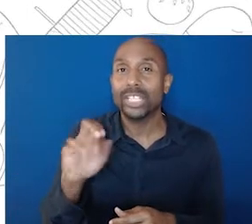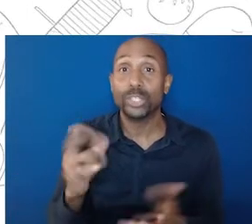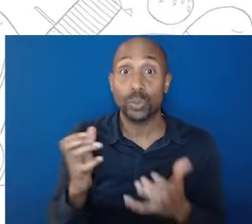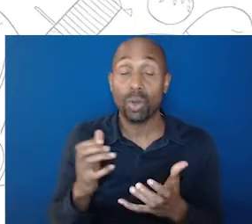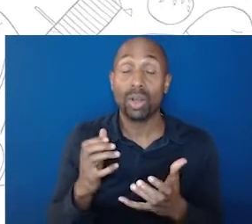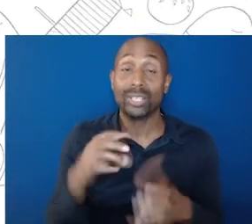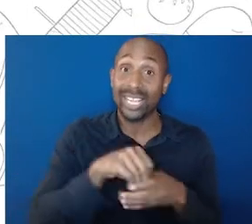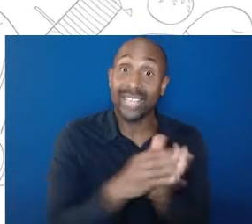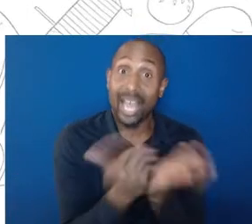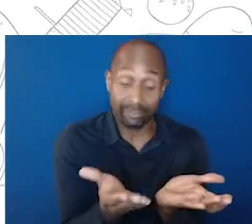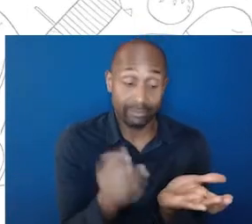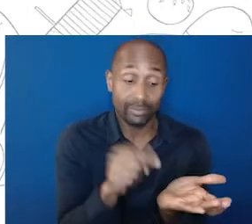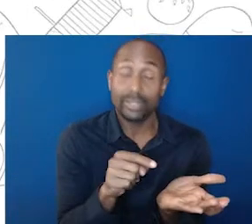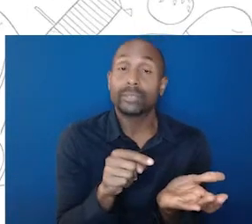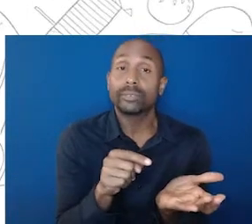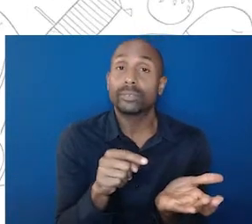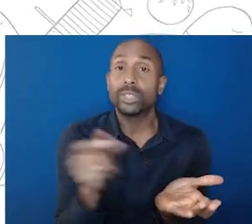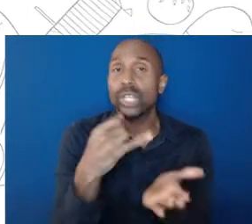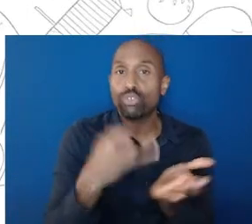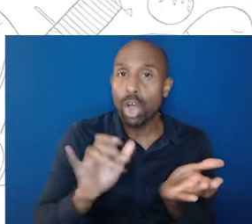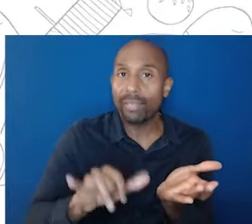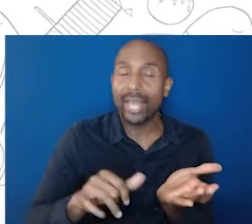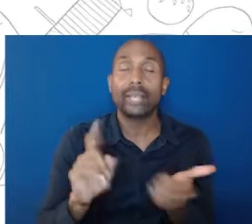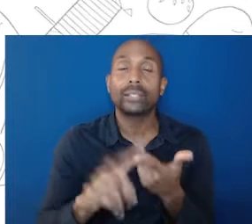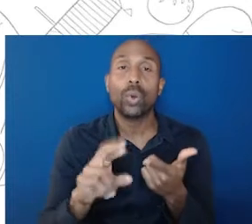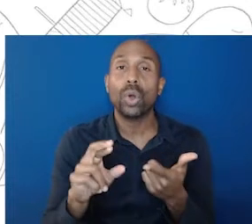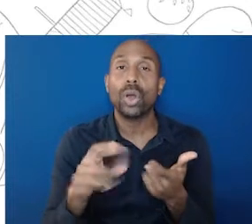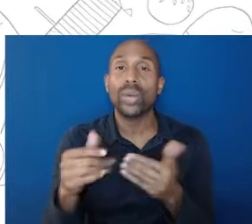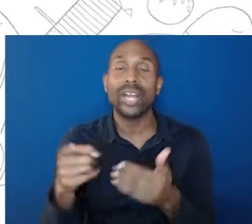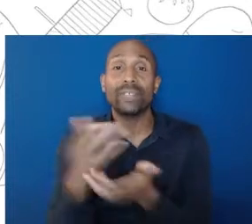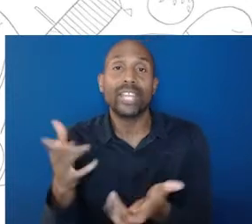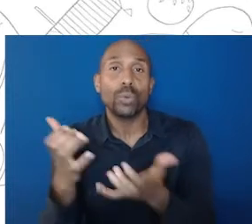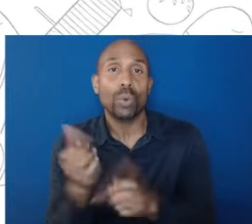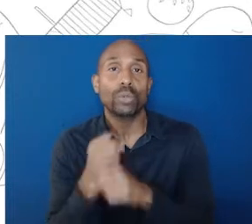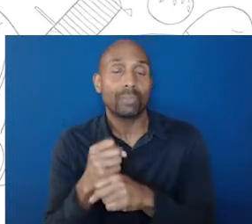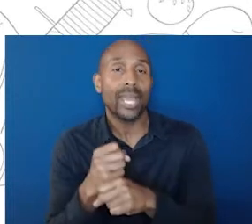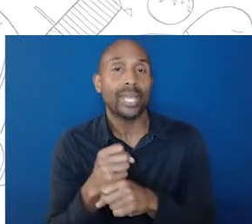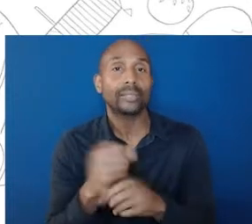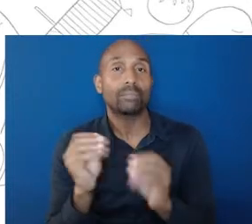them do is put in an item that they wanted to produce numbers of.